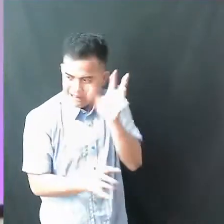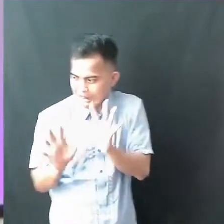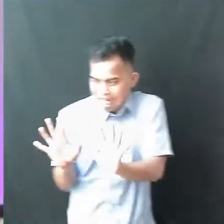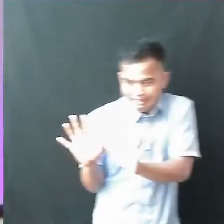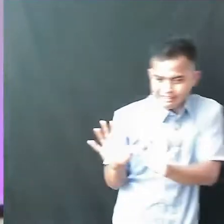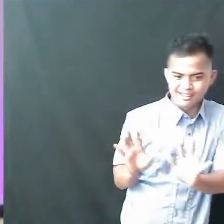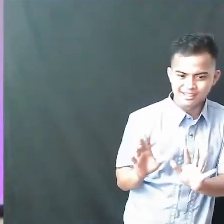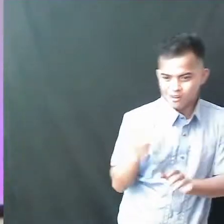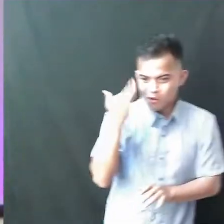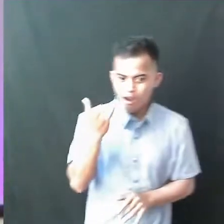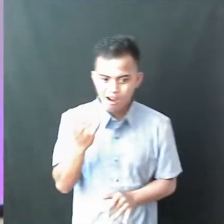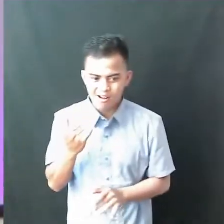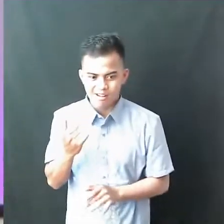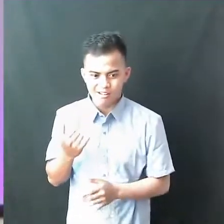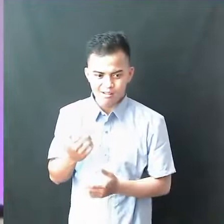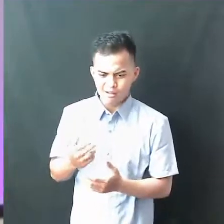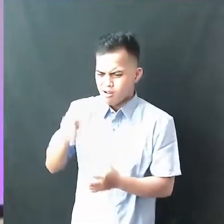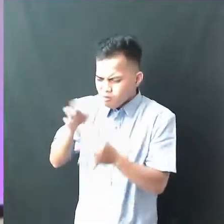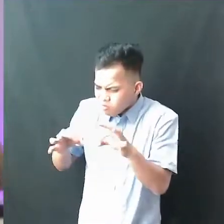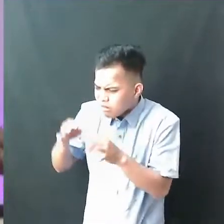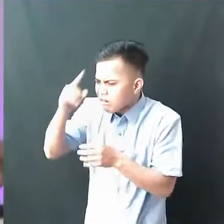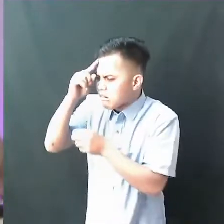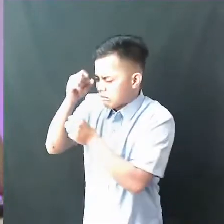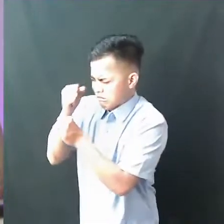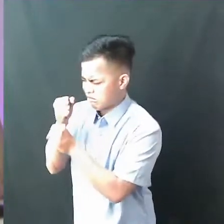that which is good.